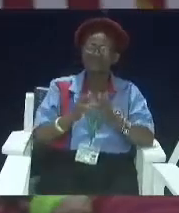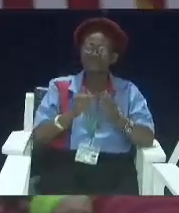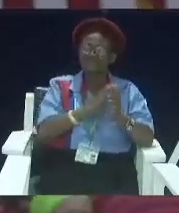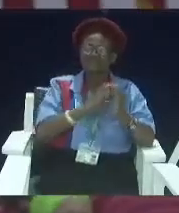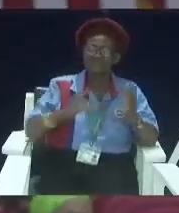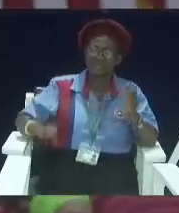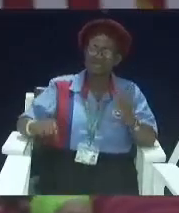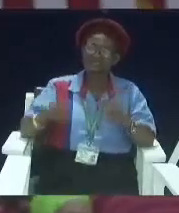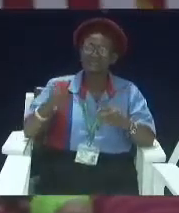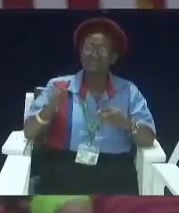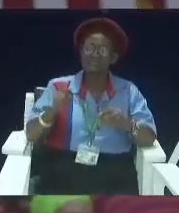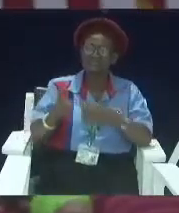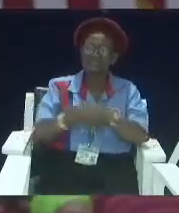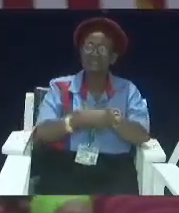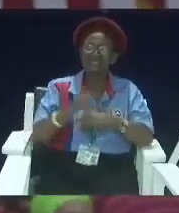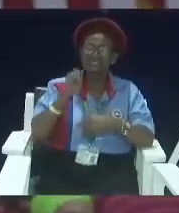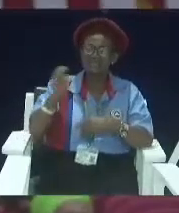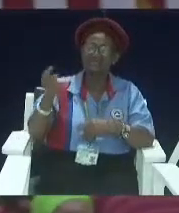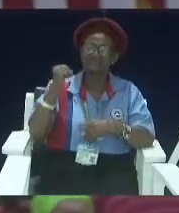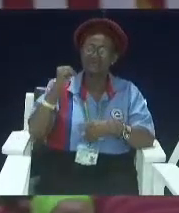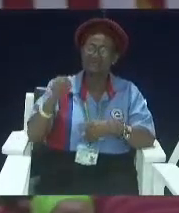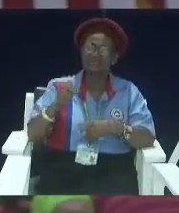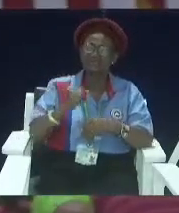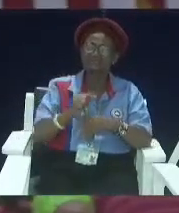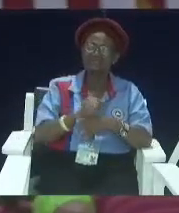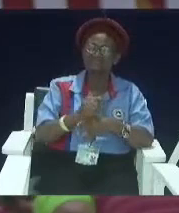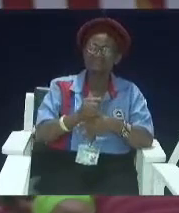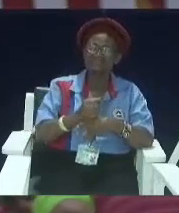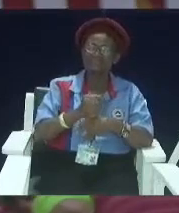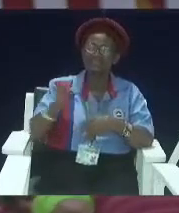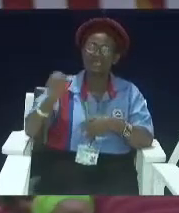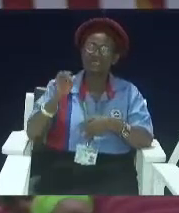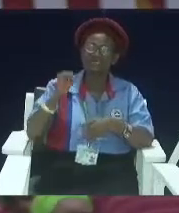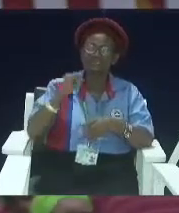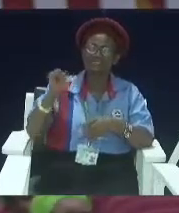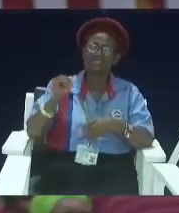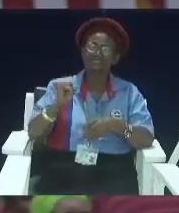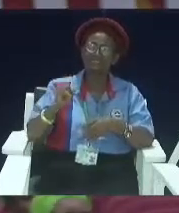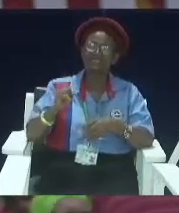he was dedicating two big houses, new,